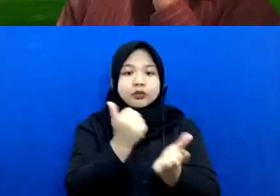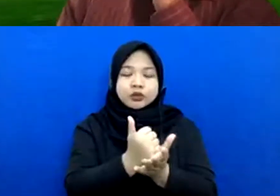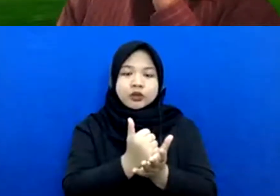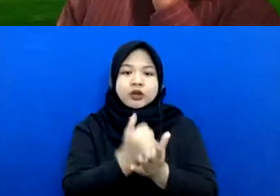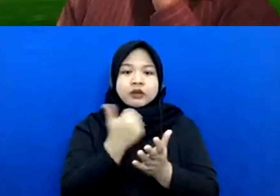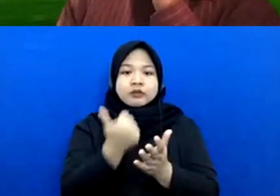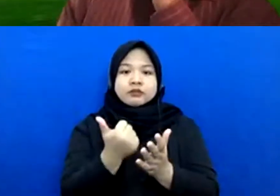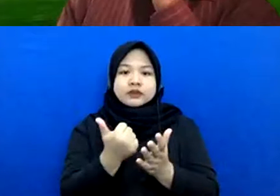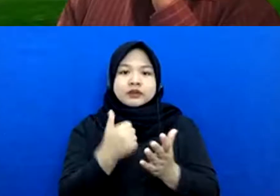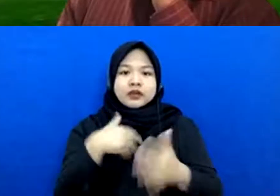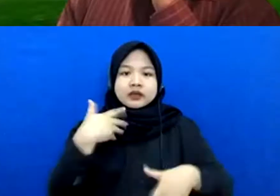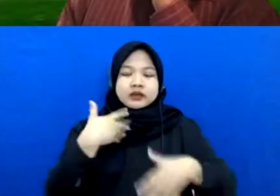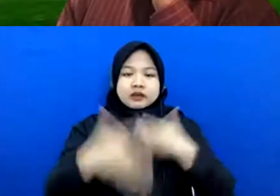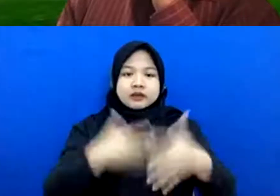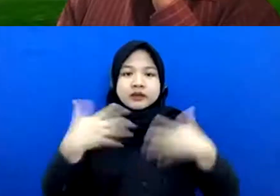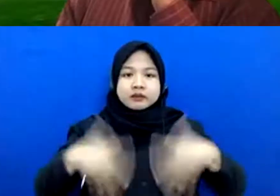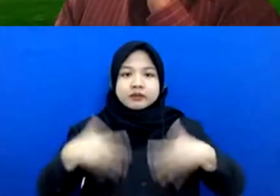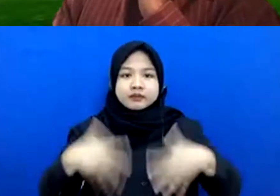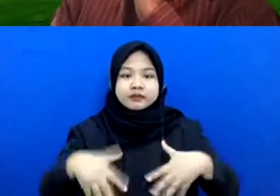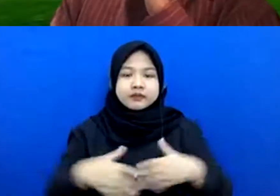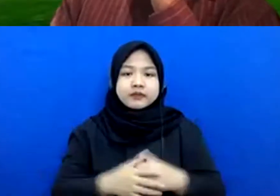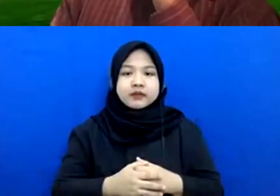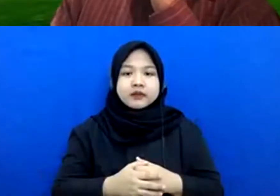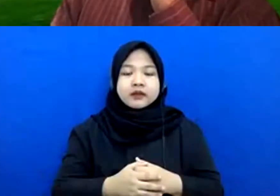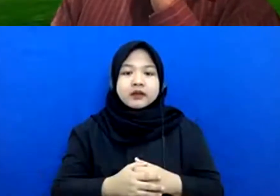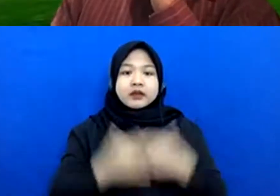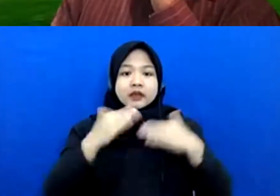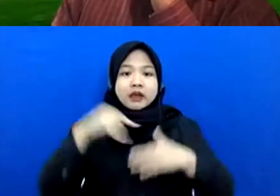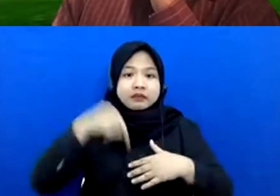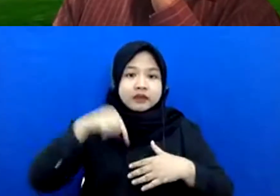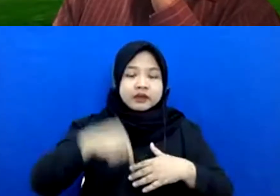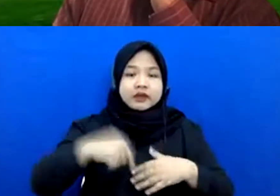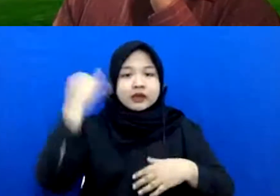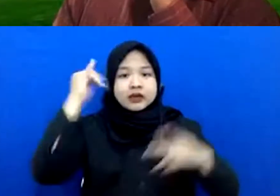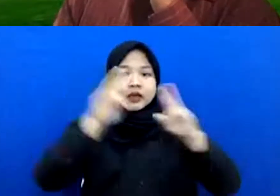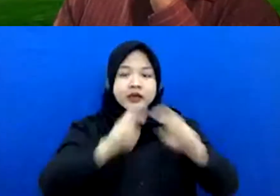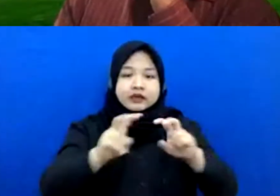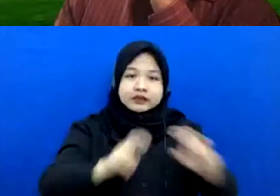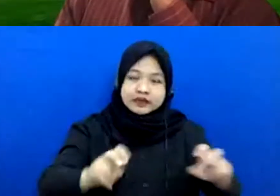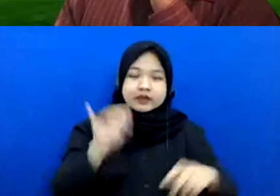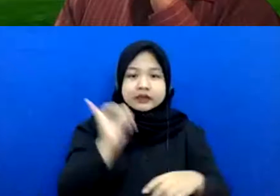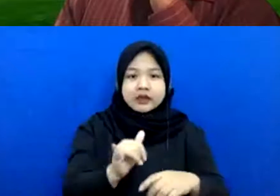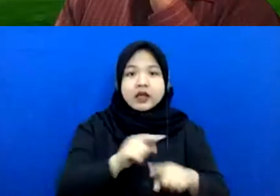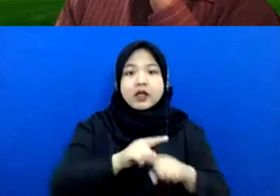into practice, David. So at this stage, it's research ideas, but